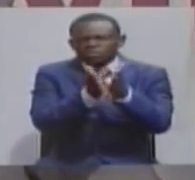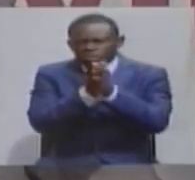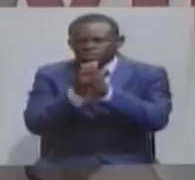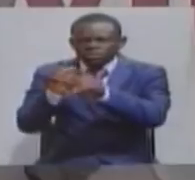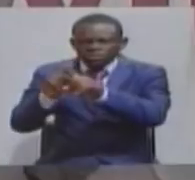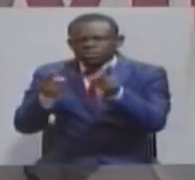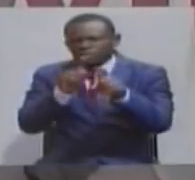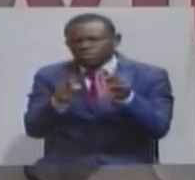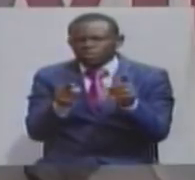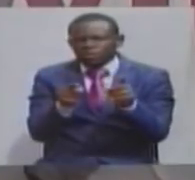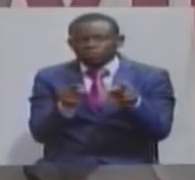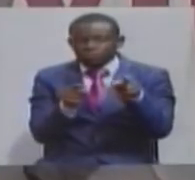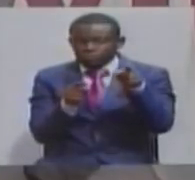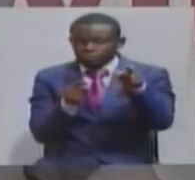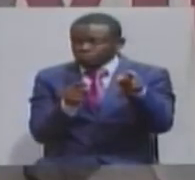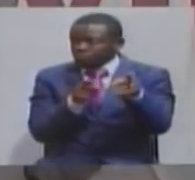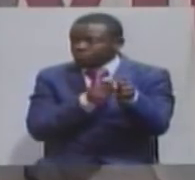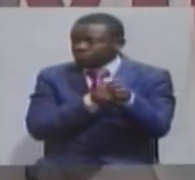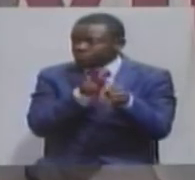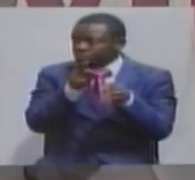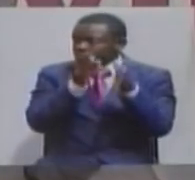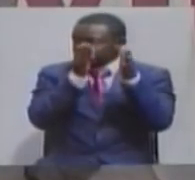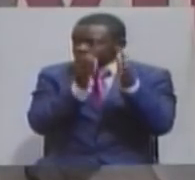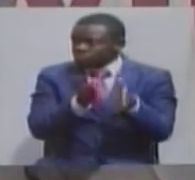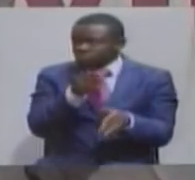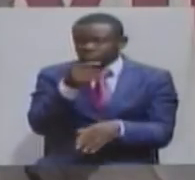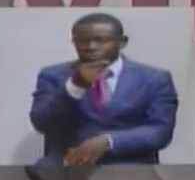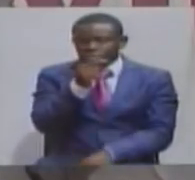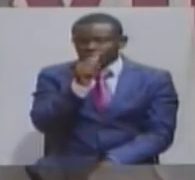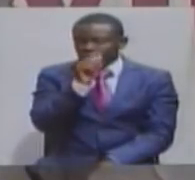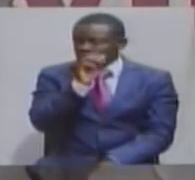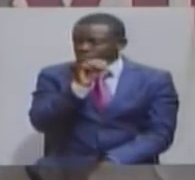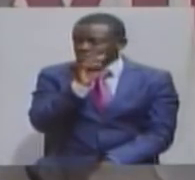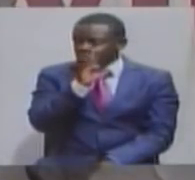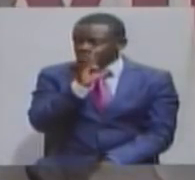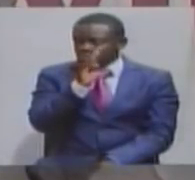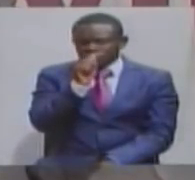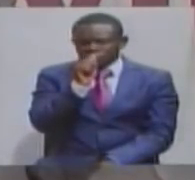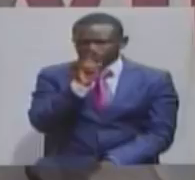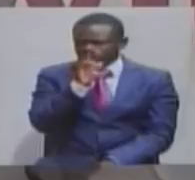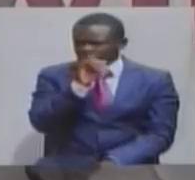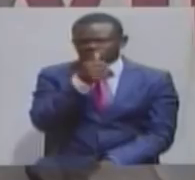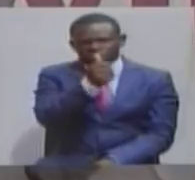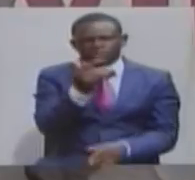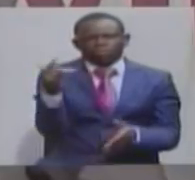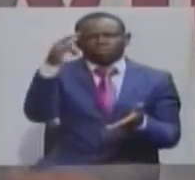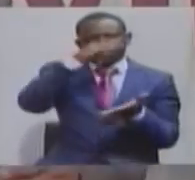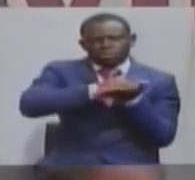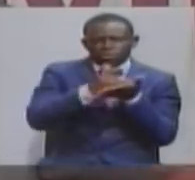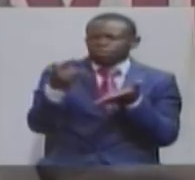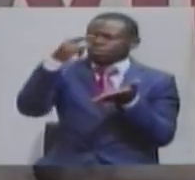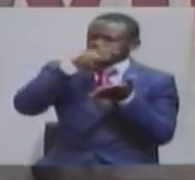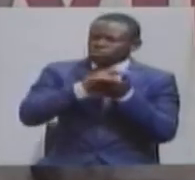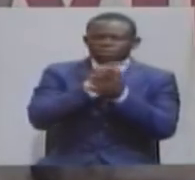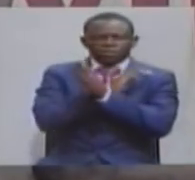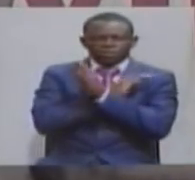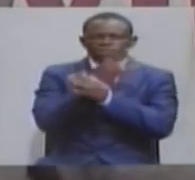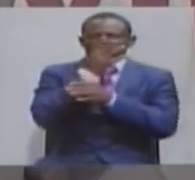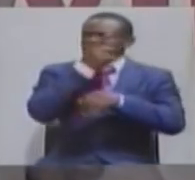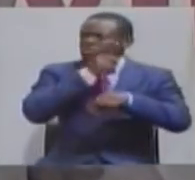country on 4 occasions. And on the 4th occasion, he honored me with a visit, like he had done over